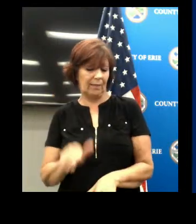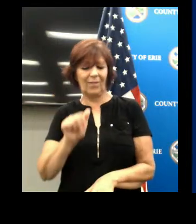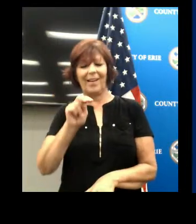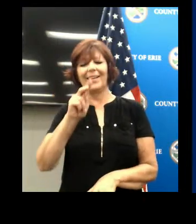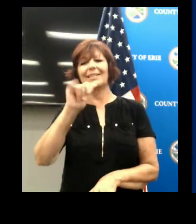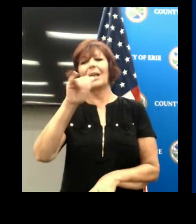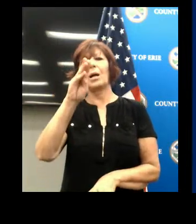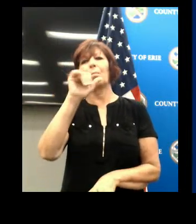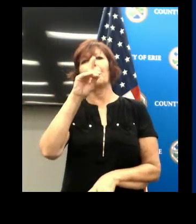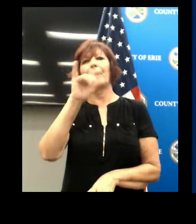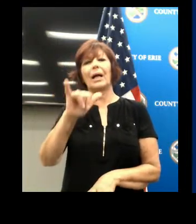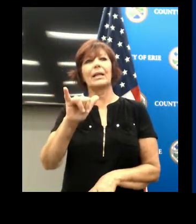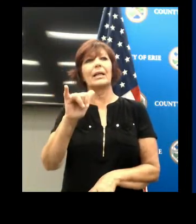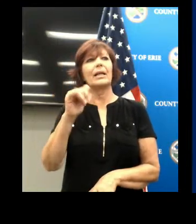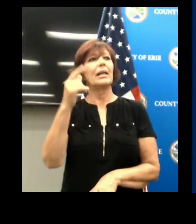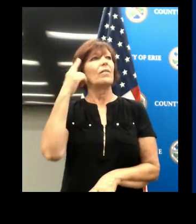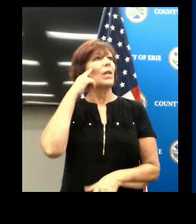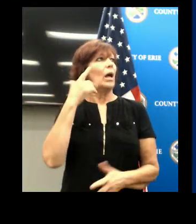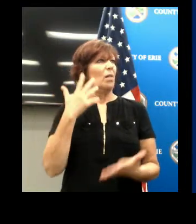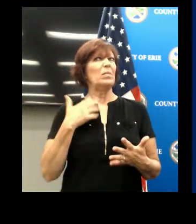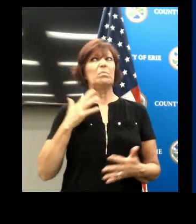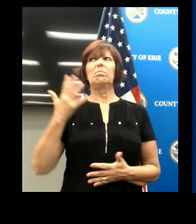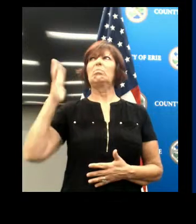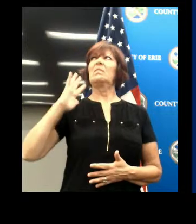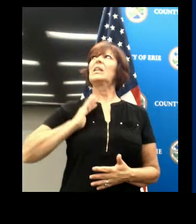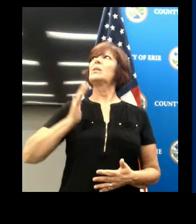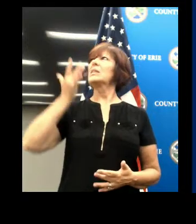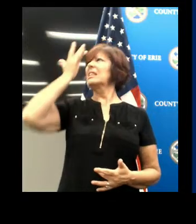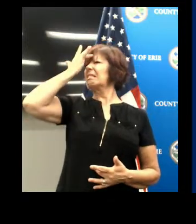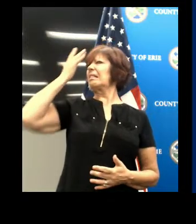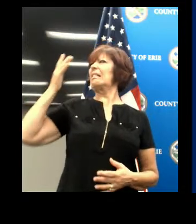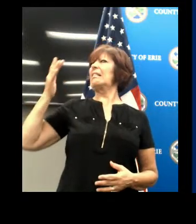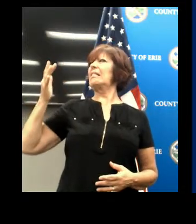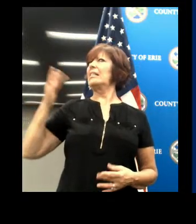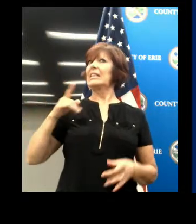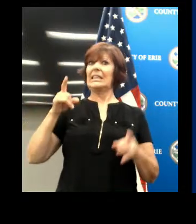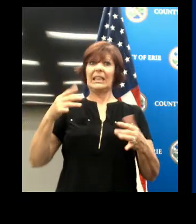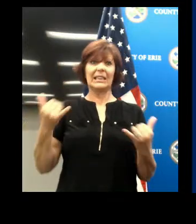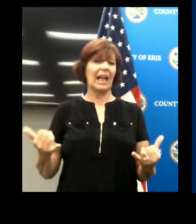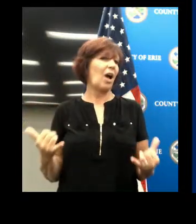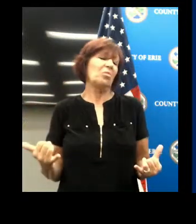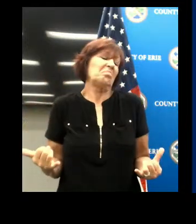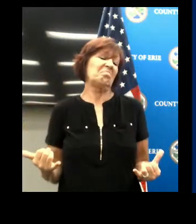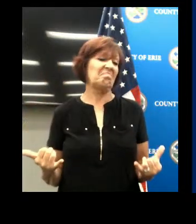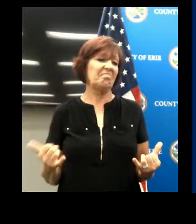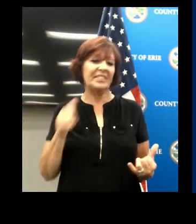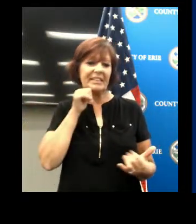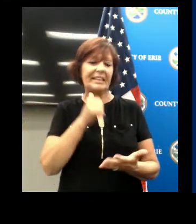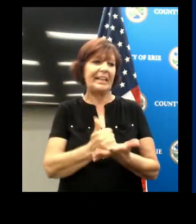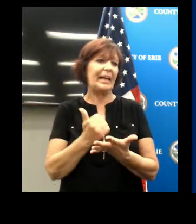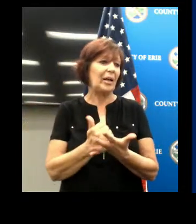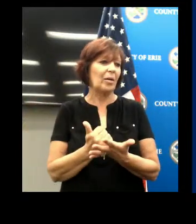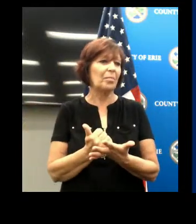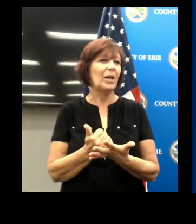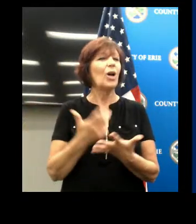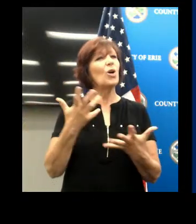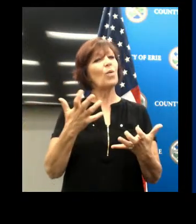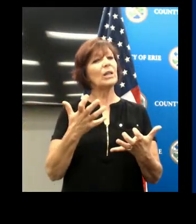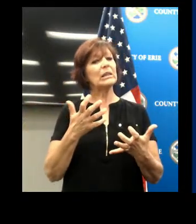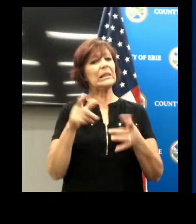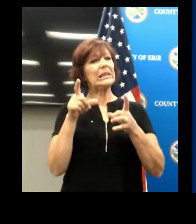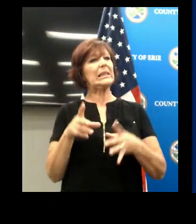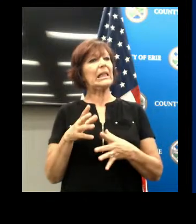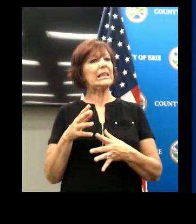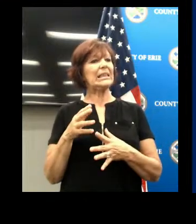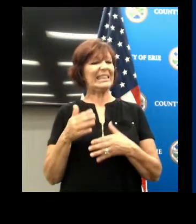you thought you may have caught COVID-19 in March and you're getting tested now, it's probably not really good. You want to do it within a certain time